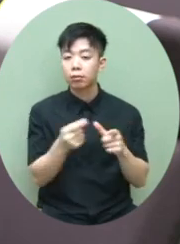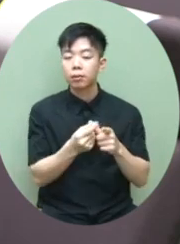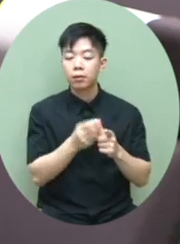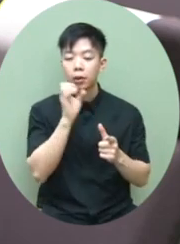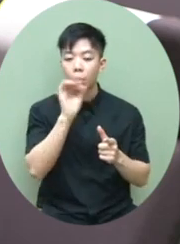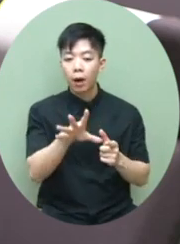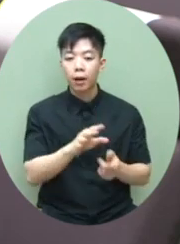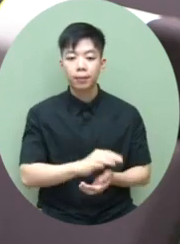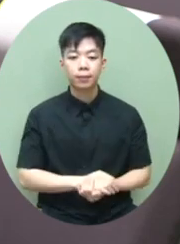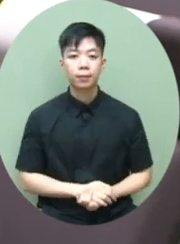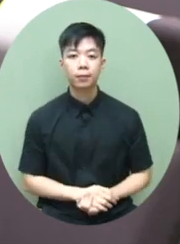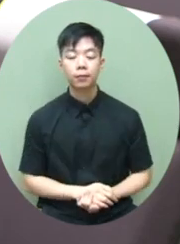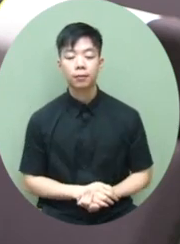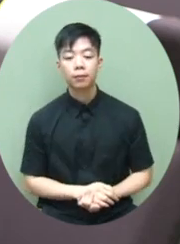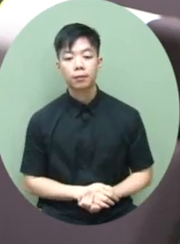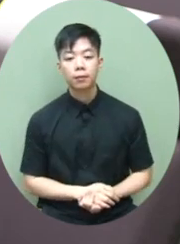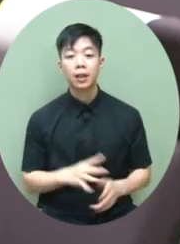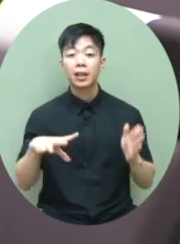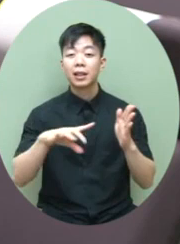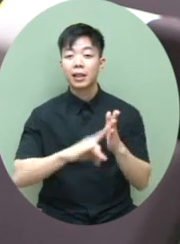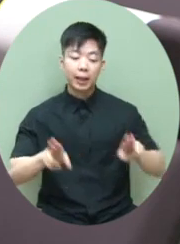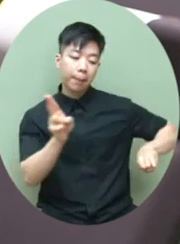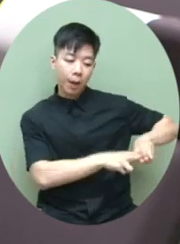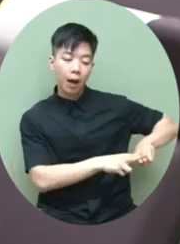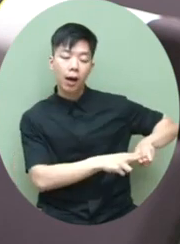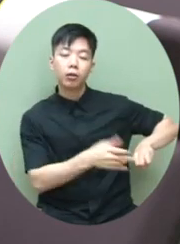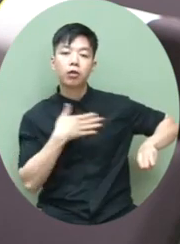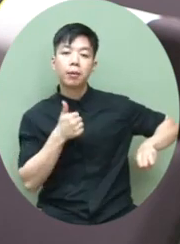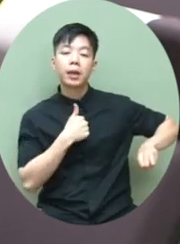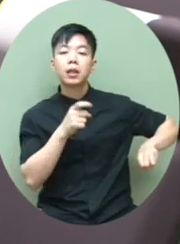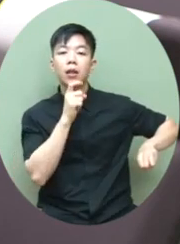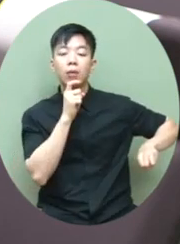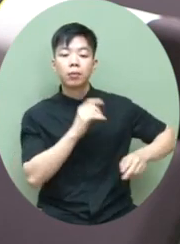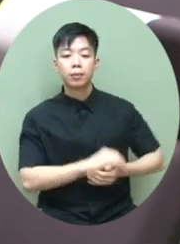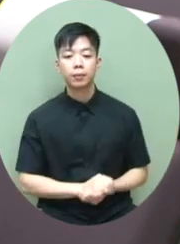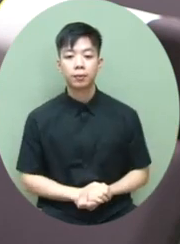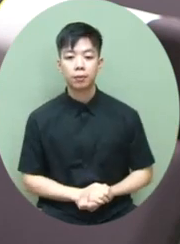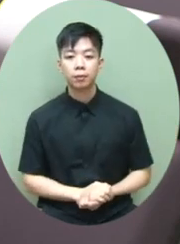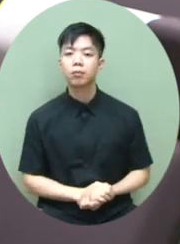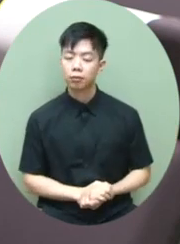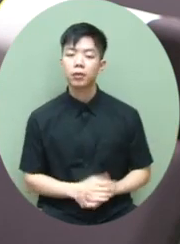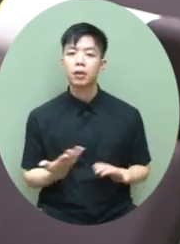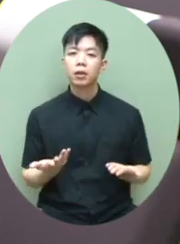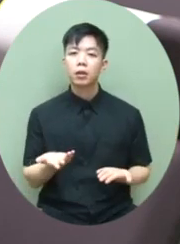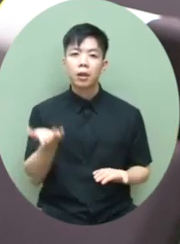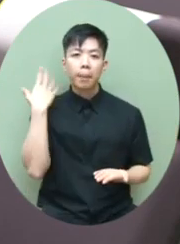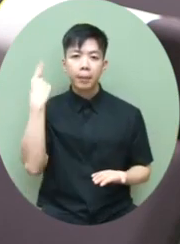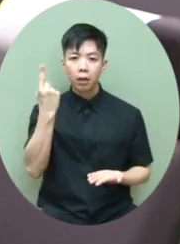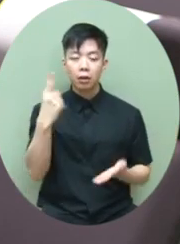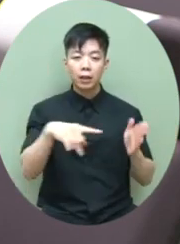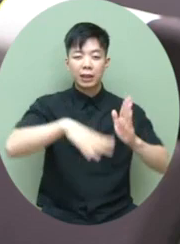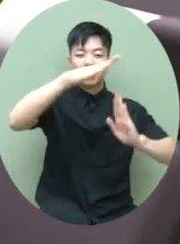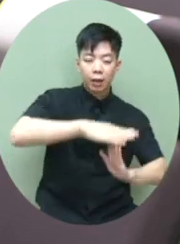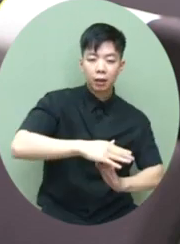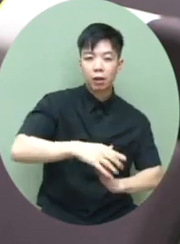may be unstable. So, how does this affect the current hospital services? And also, are there any contingency plan to